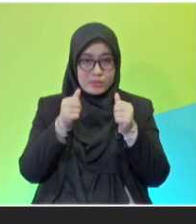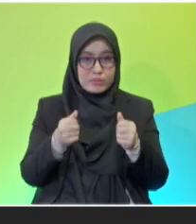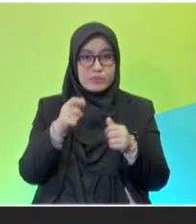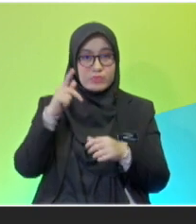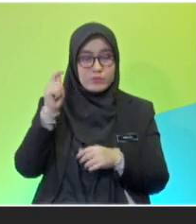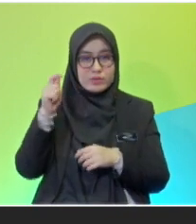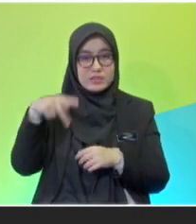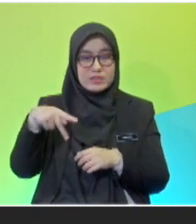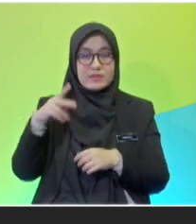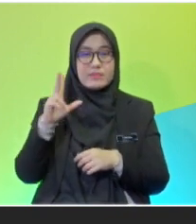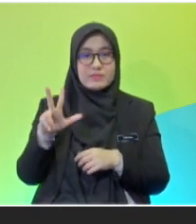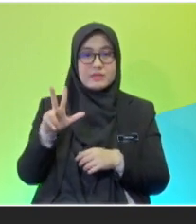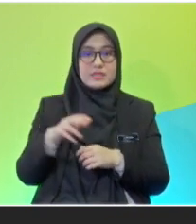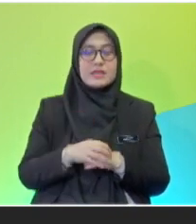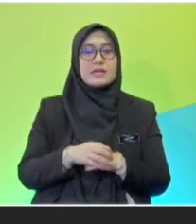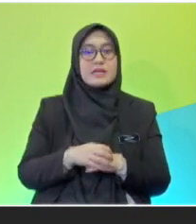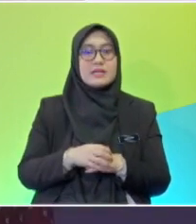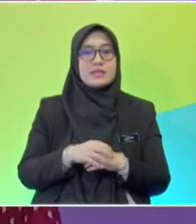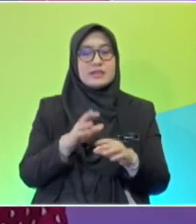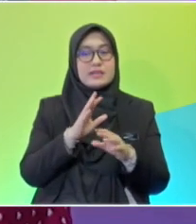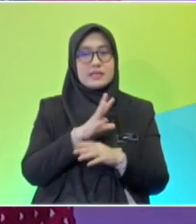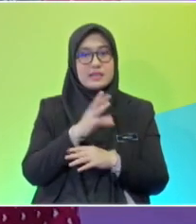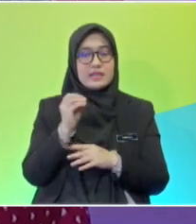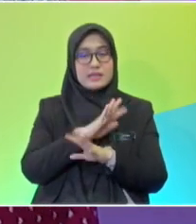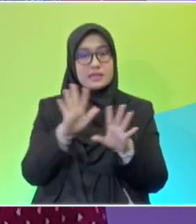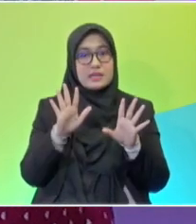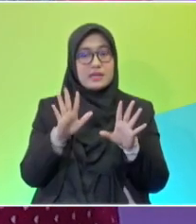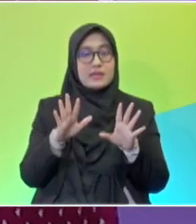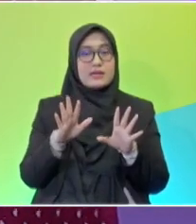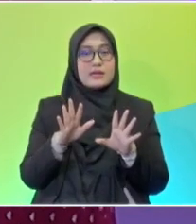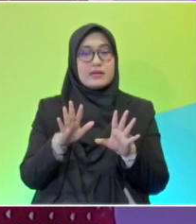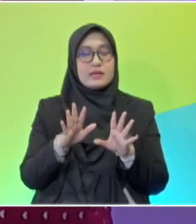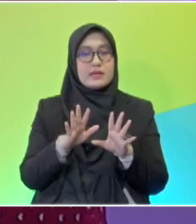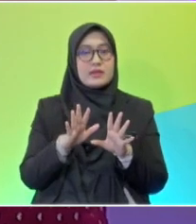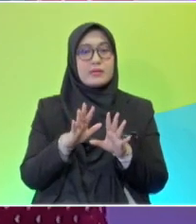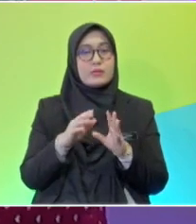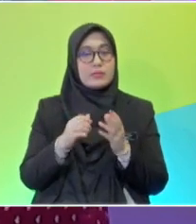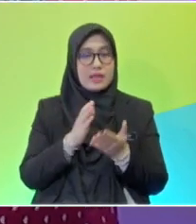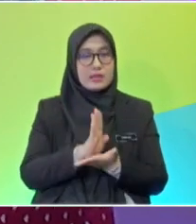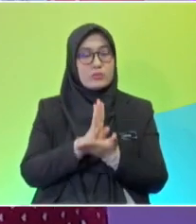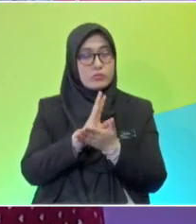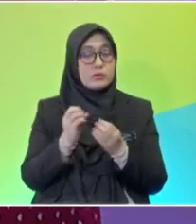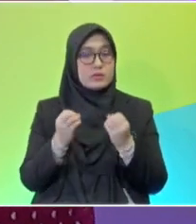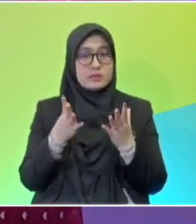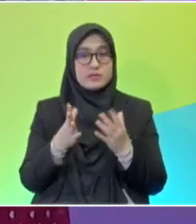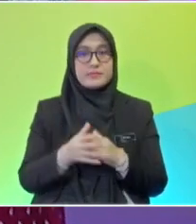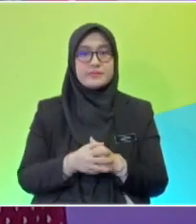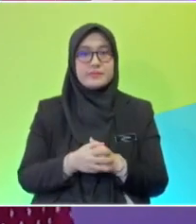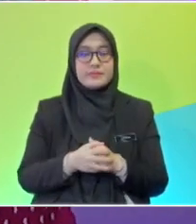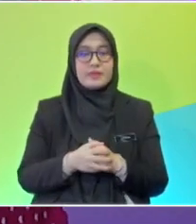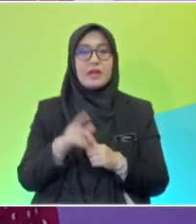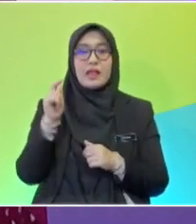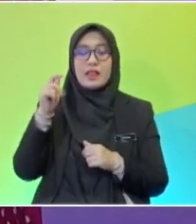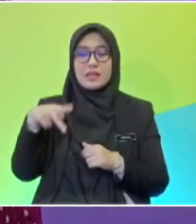don't really need to spend a lot of time helping out this pupil. Okay. And as you go further up, 4, 5, and 6, let's